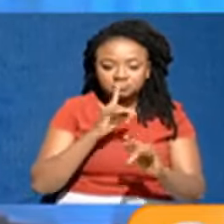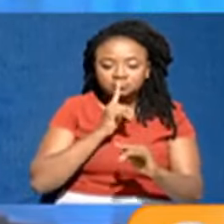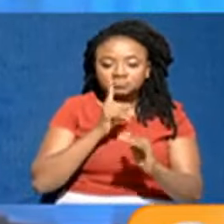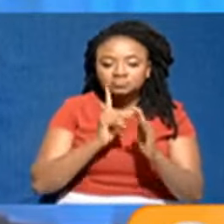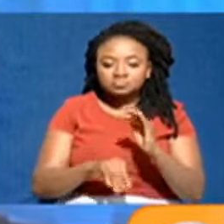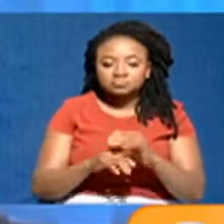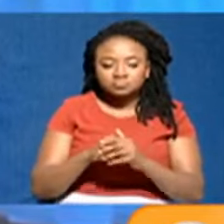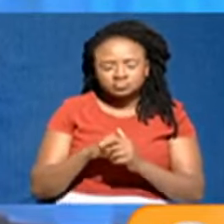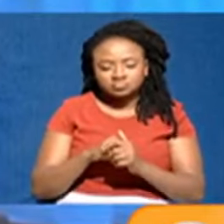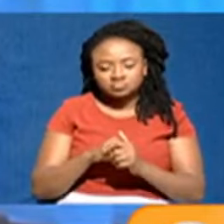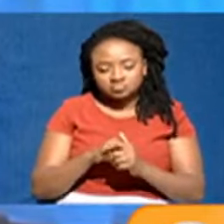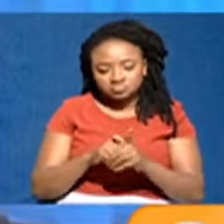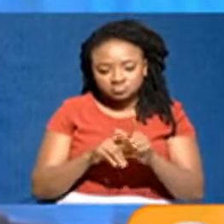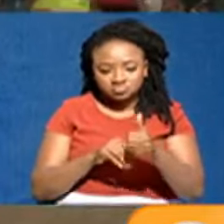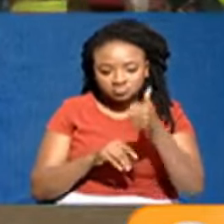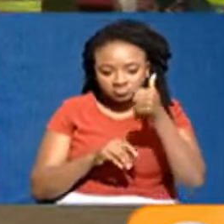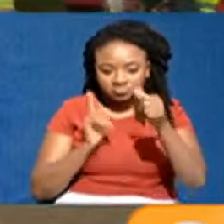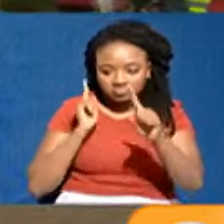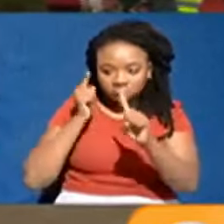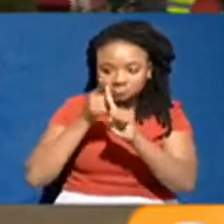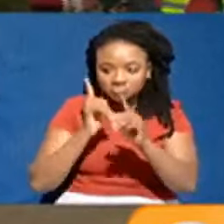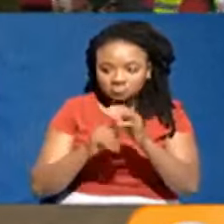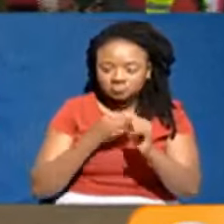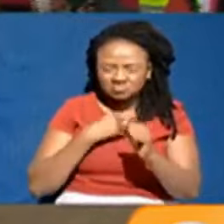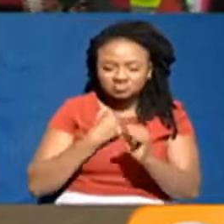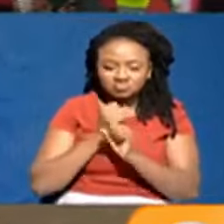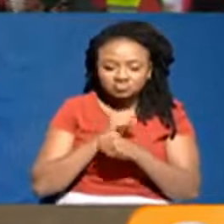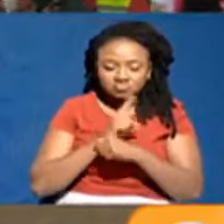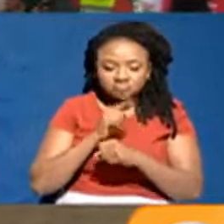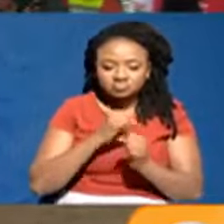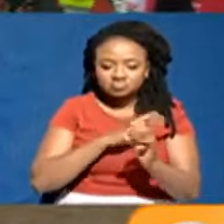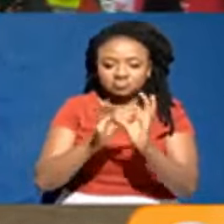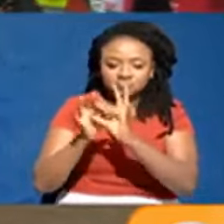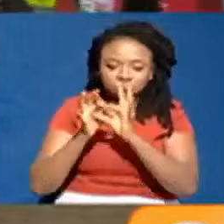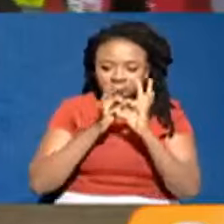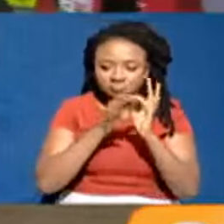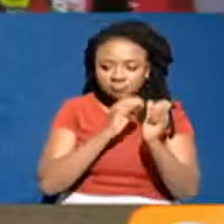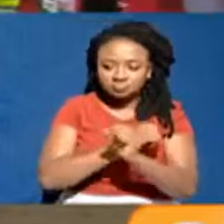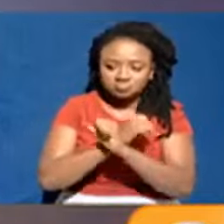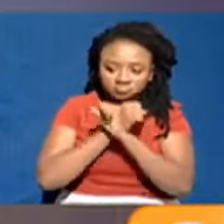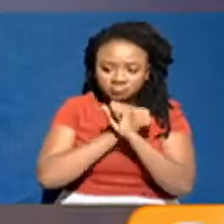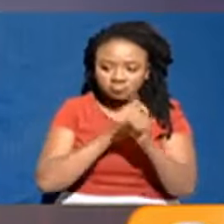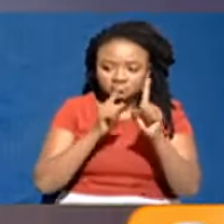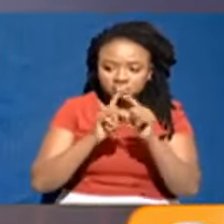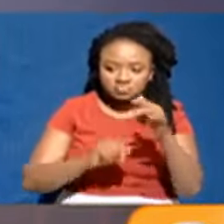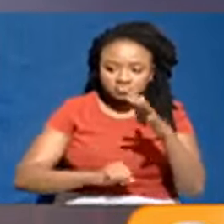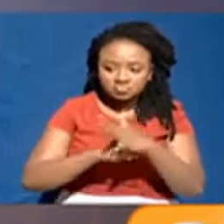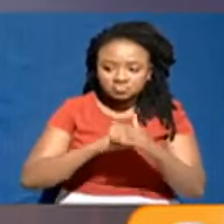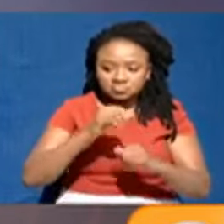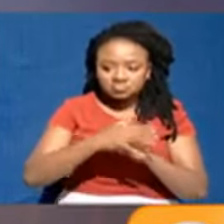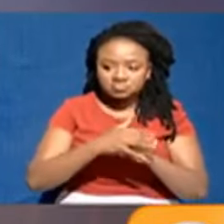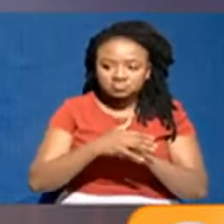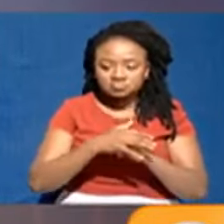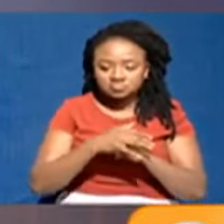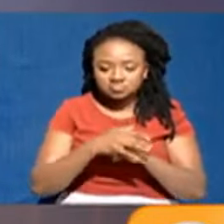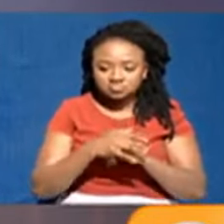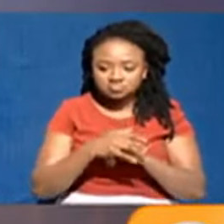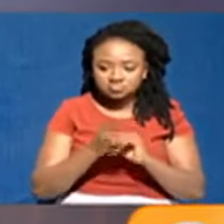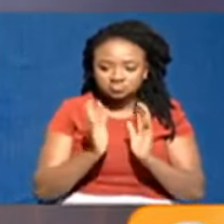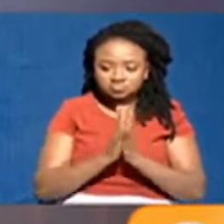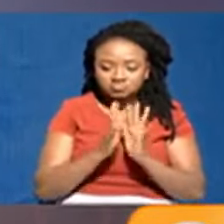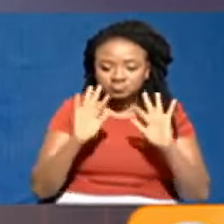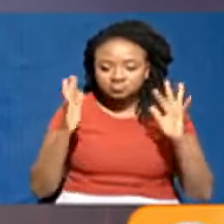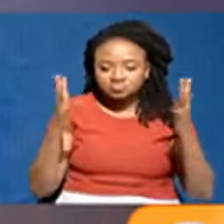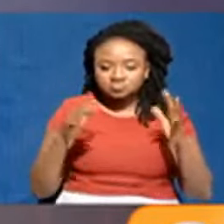that it is aimed at a cultural preservation, supporting an event dedicated to the preservation and celebration